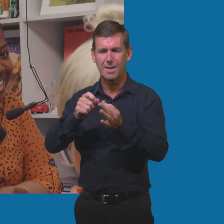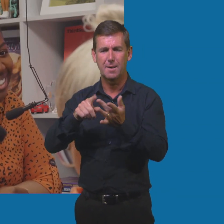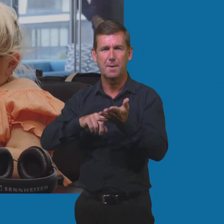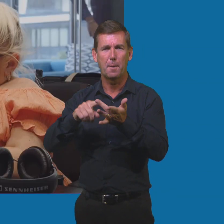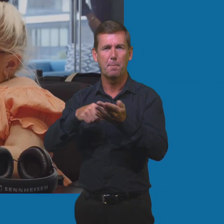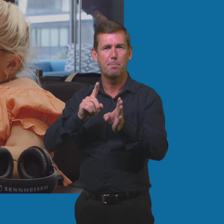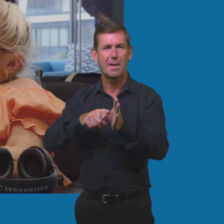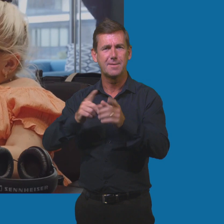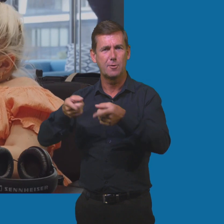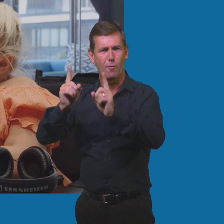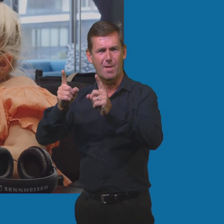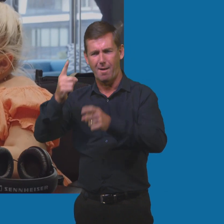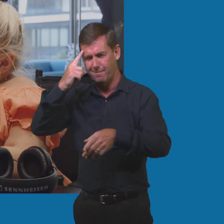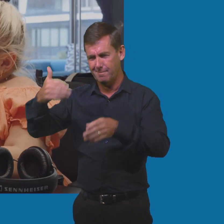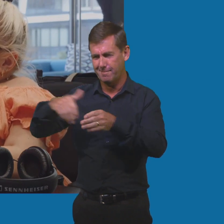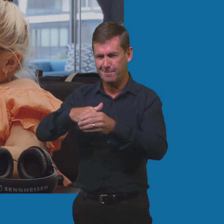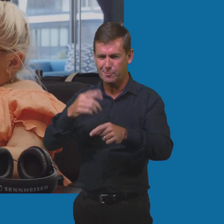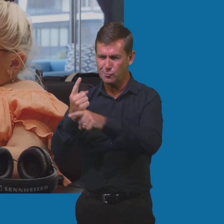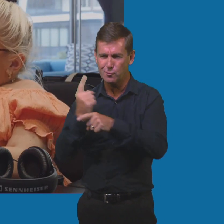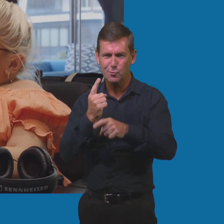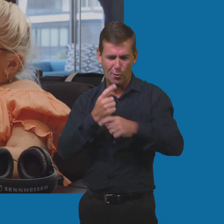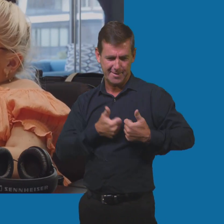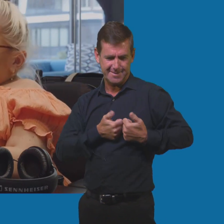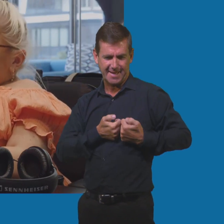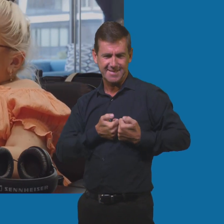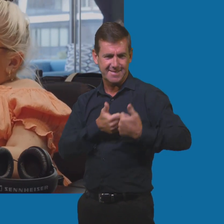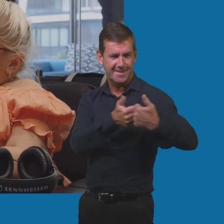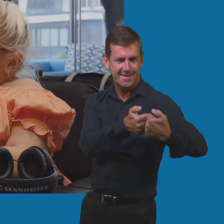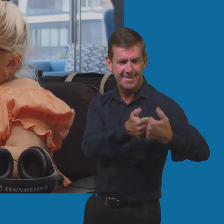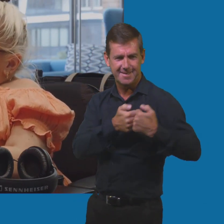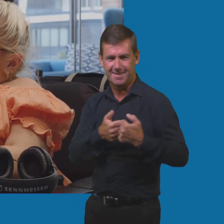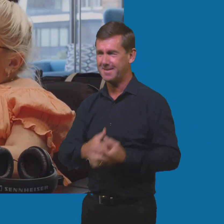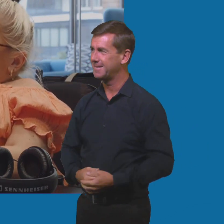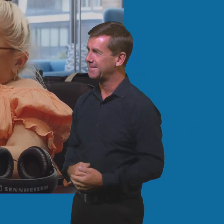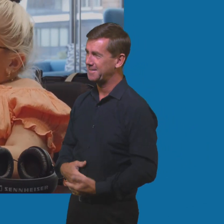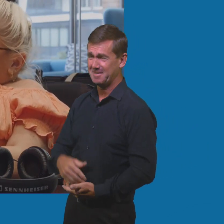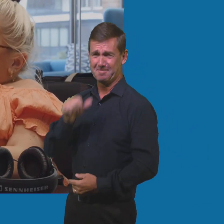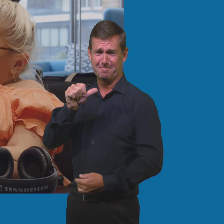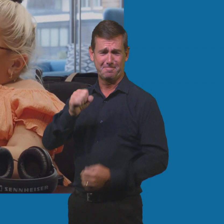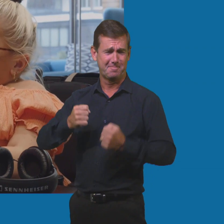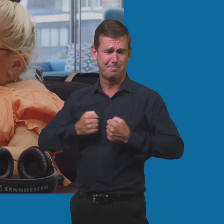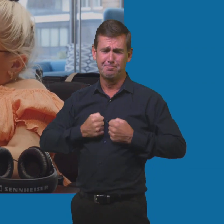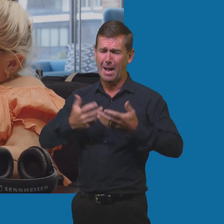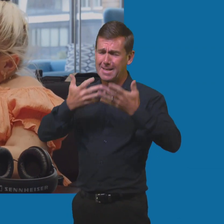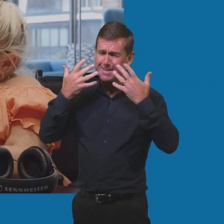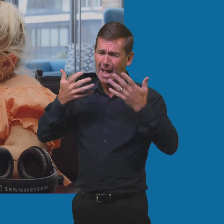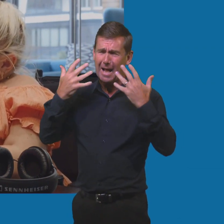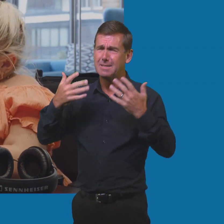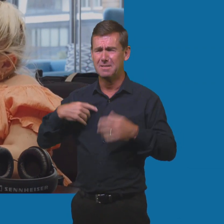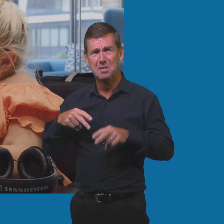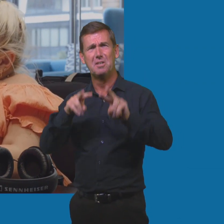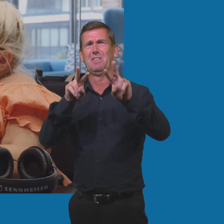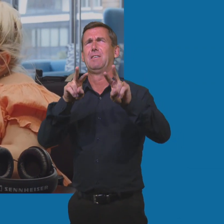of dating. This, Sophie, is music to my ears because I think even my cats are willing that I find